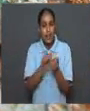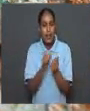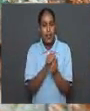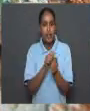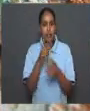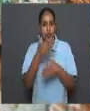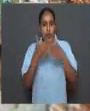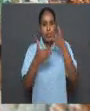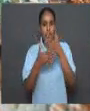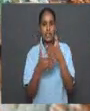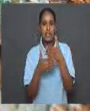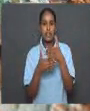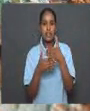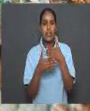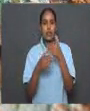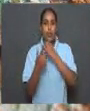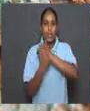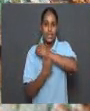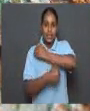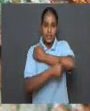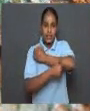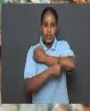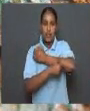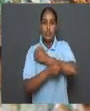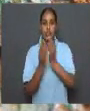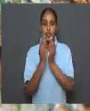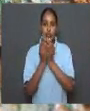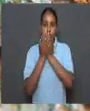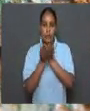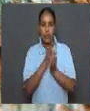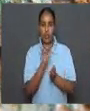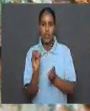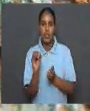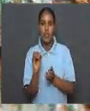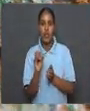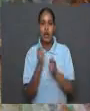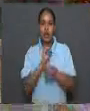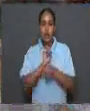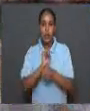to buildings, bridges, ships, and automobiles.